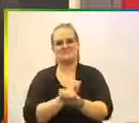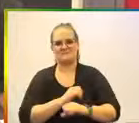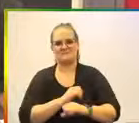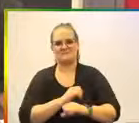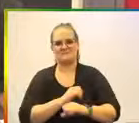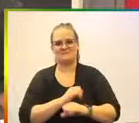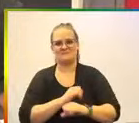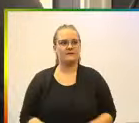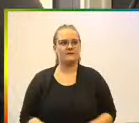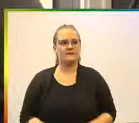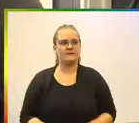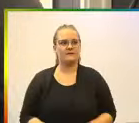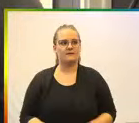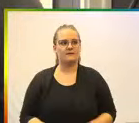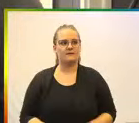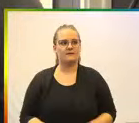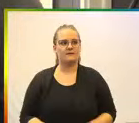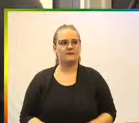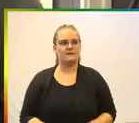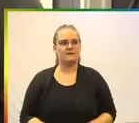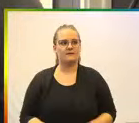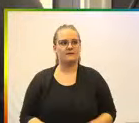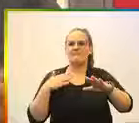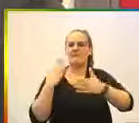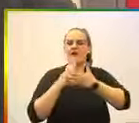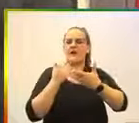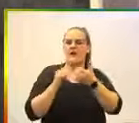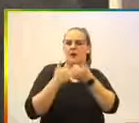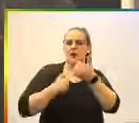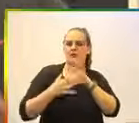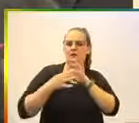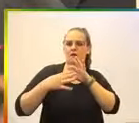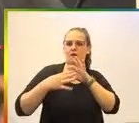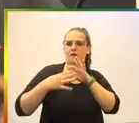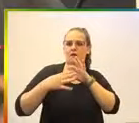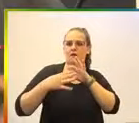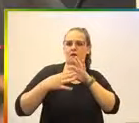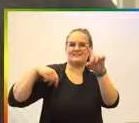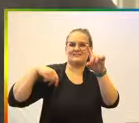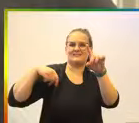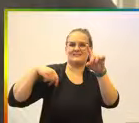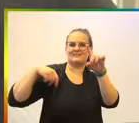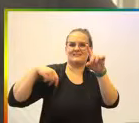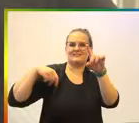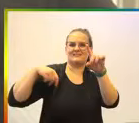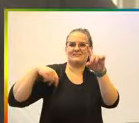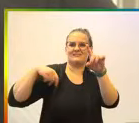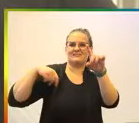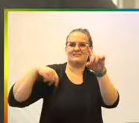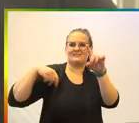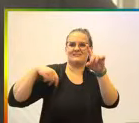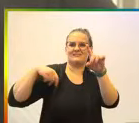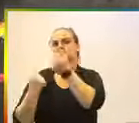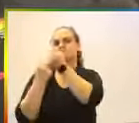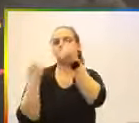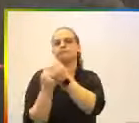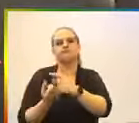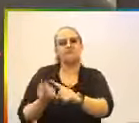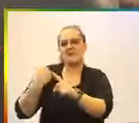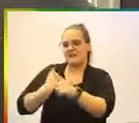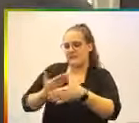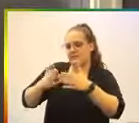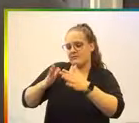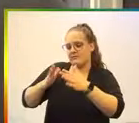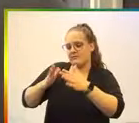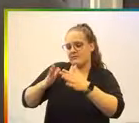Hey, pump the brakes on how you let go. Was chiefing through the wreckage, check the bleachers for a second, vowed to stay low. Even go and ghost you if you let me. She say I'm